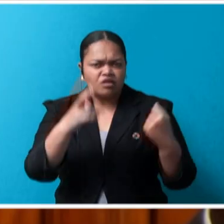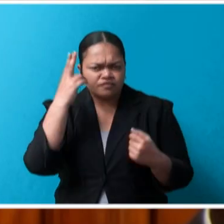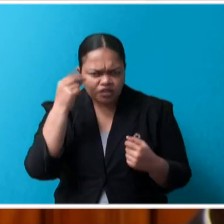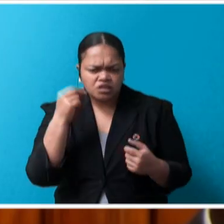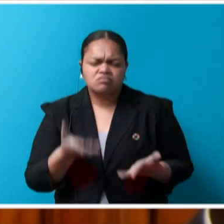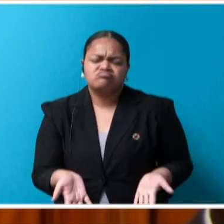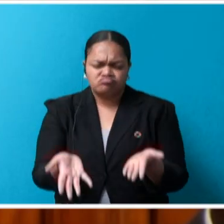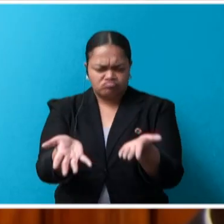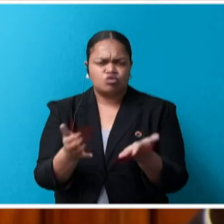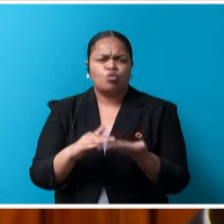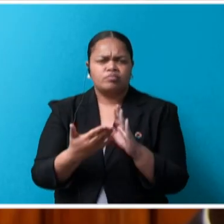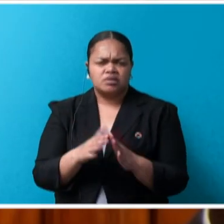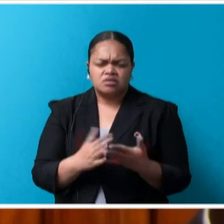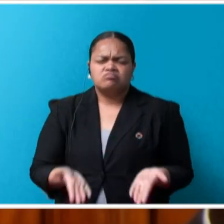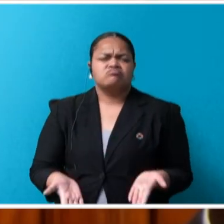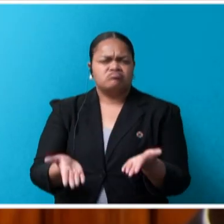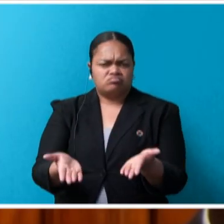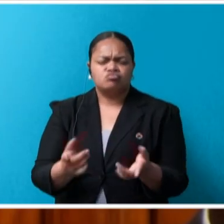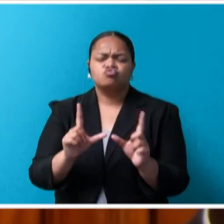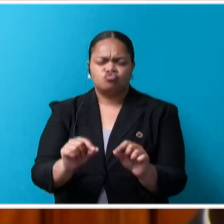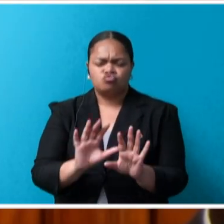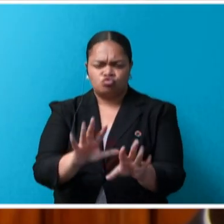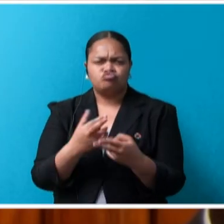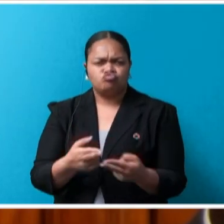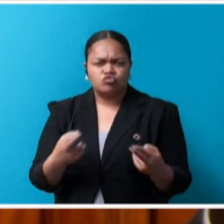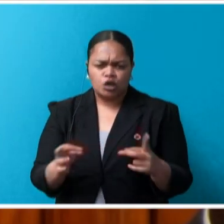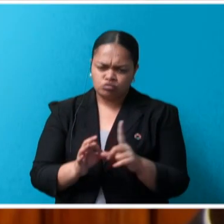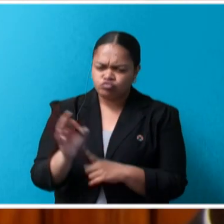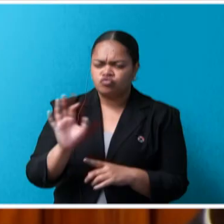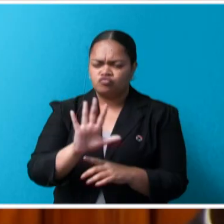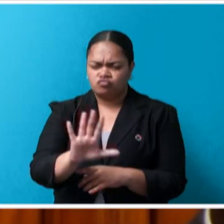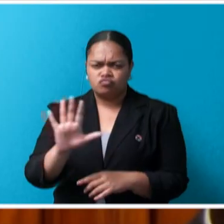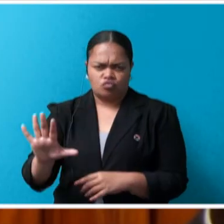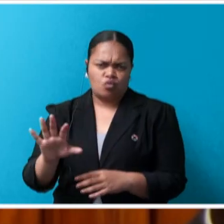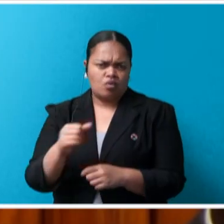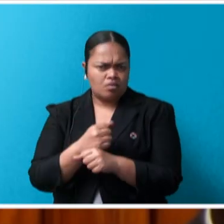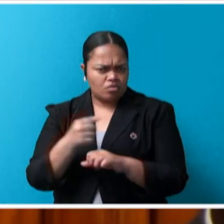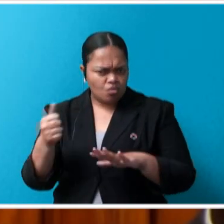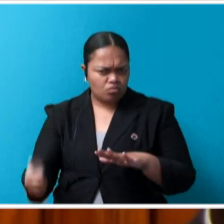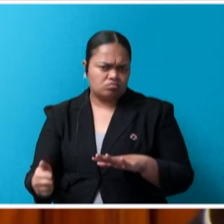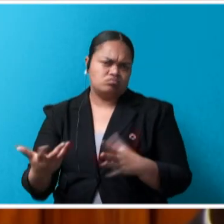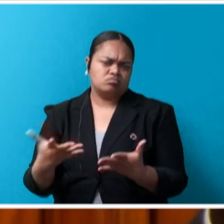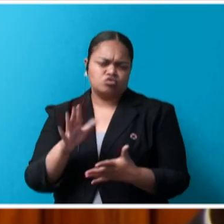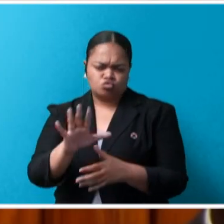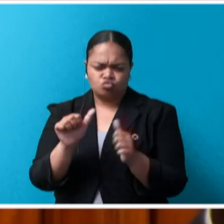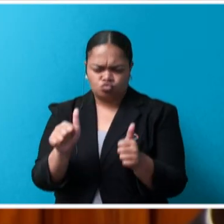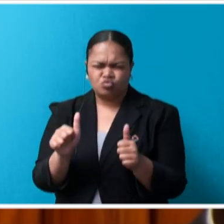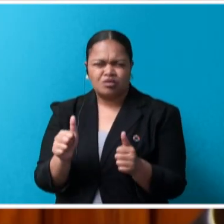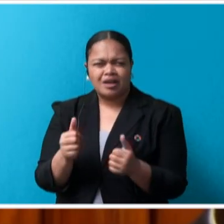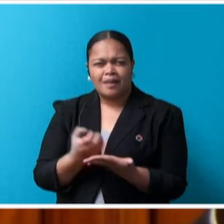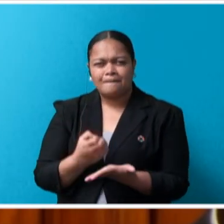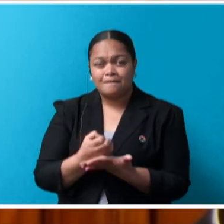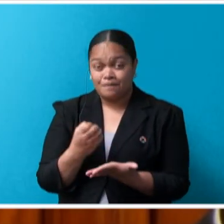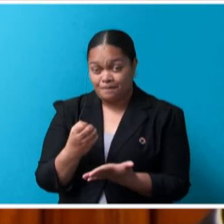communities and producers to pool resources, improve bargaining power, create employment, and retain wealth within the